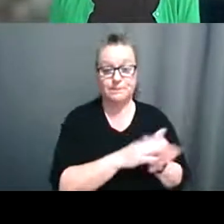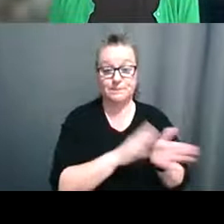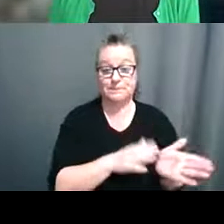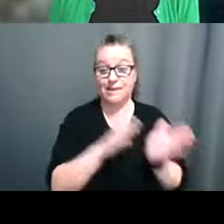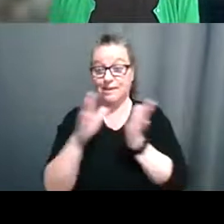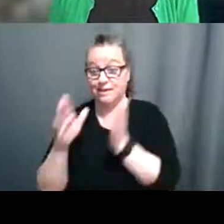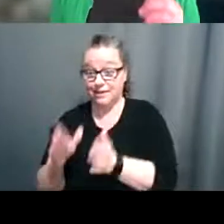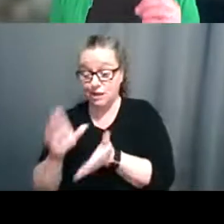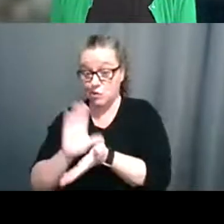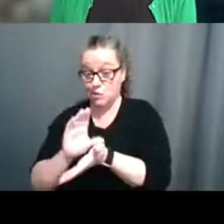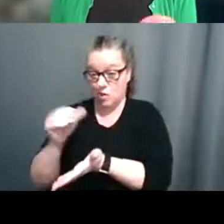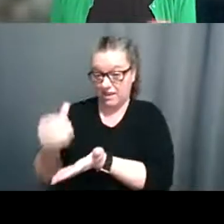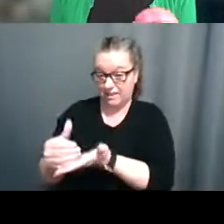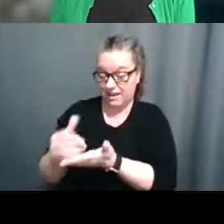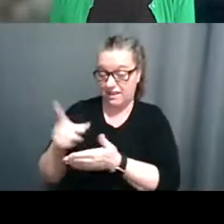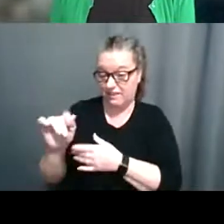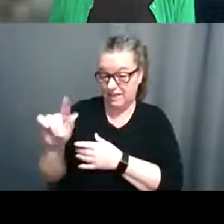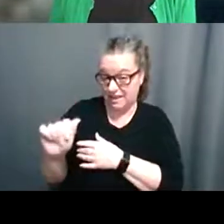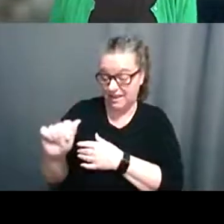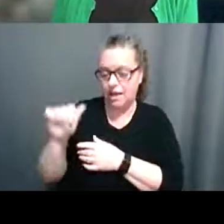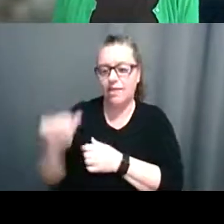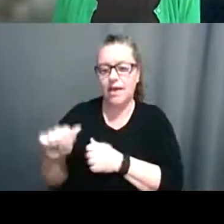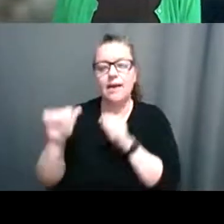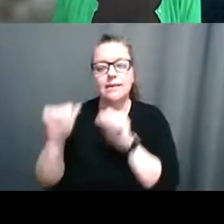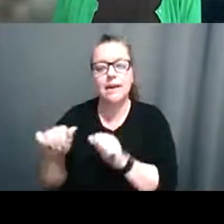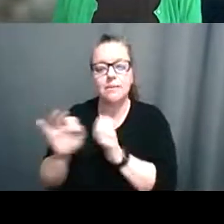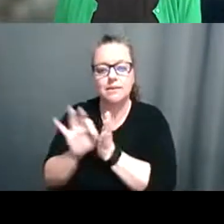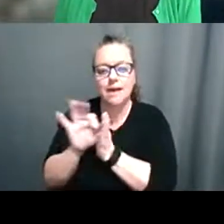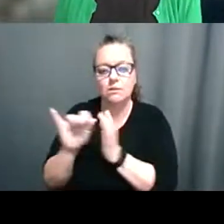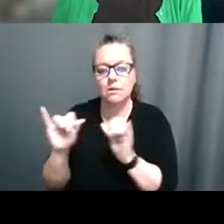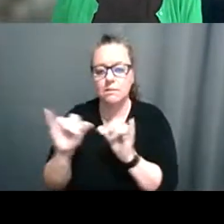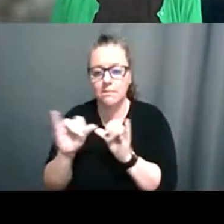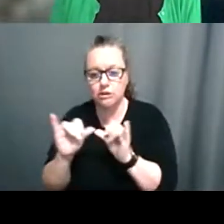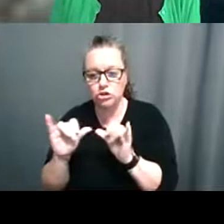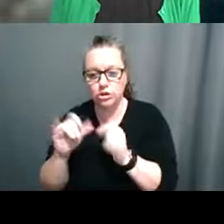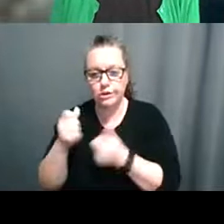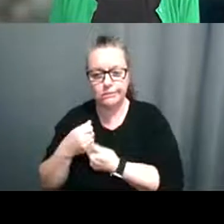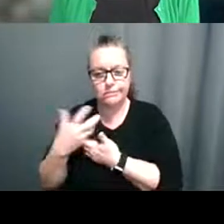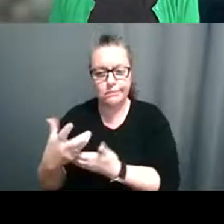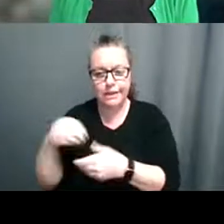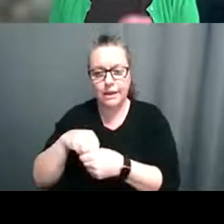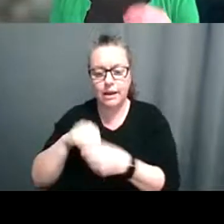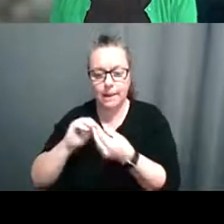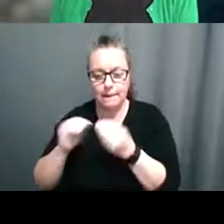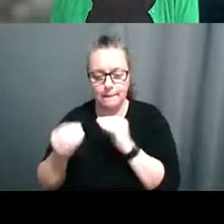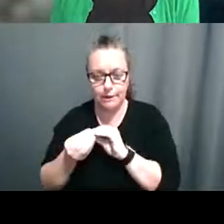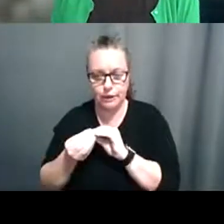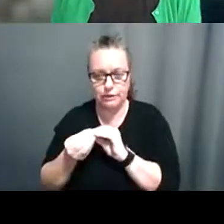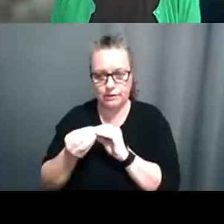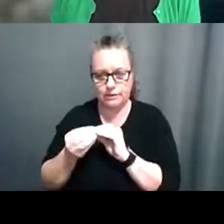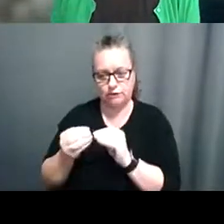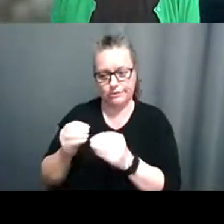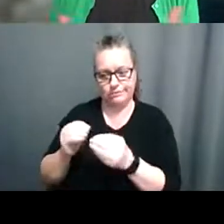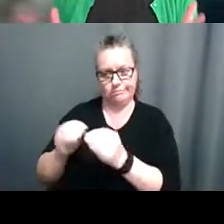Quantitative data. This is data that can be counted, measured, or expressed in numbers. There's a quantity to